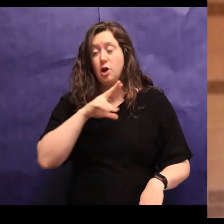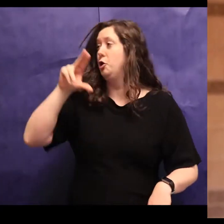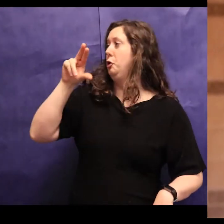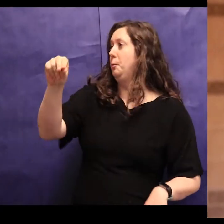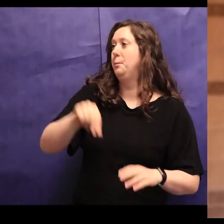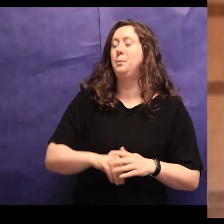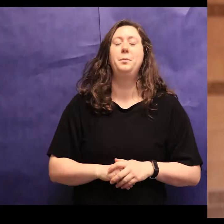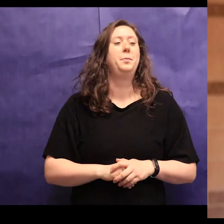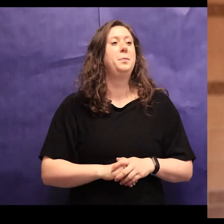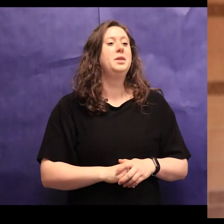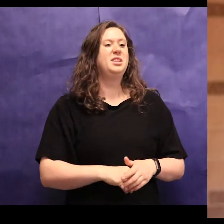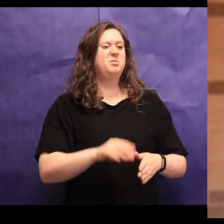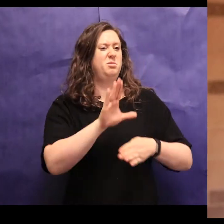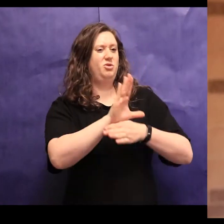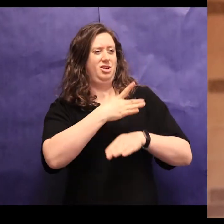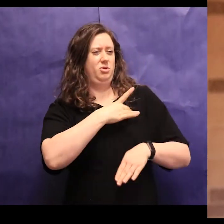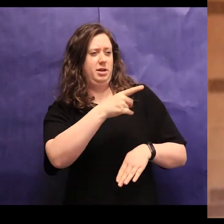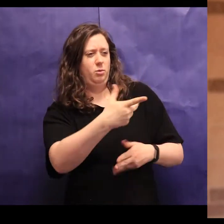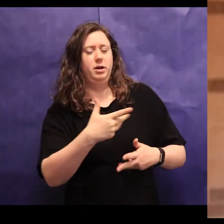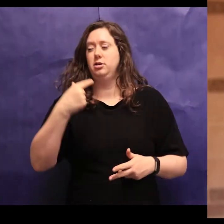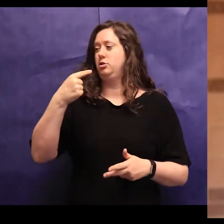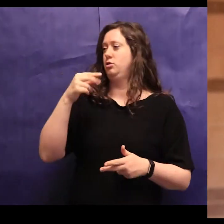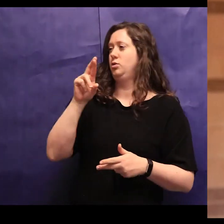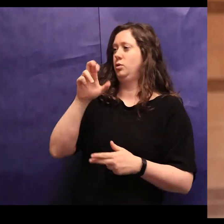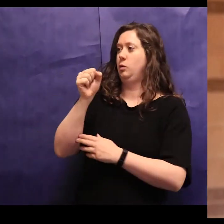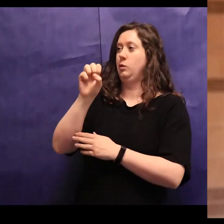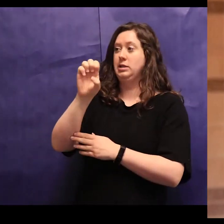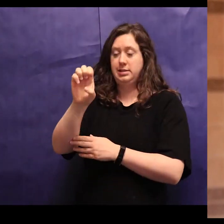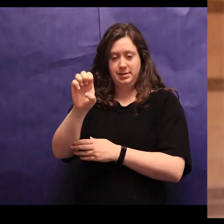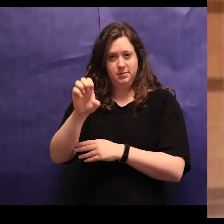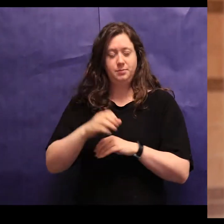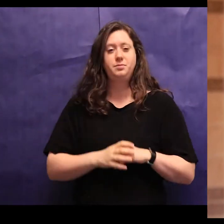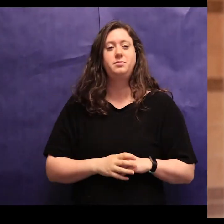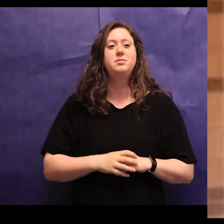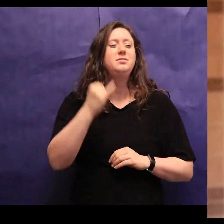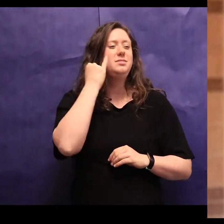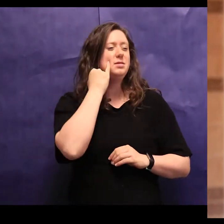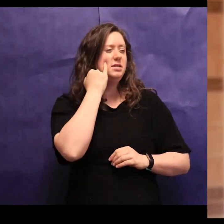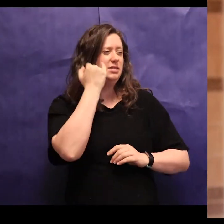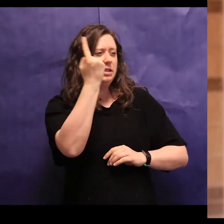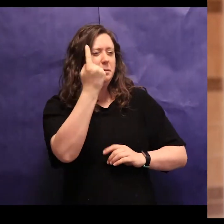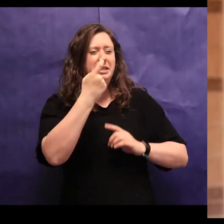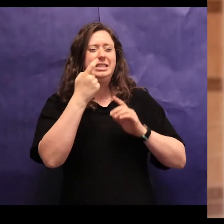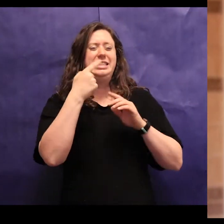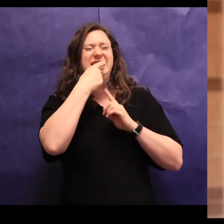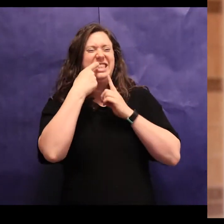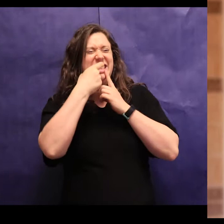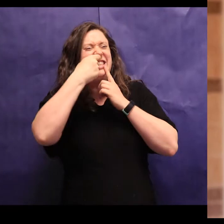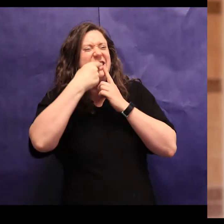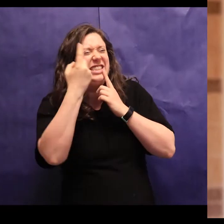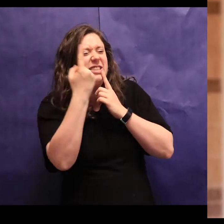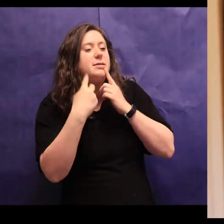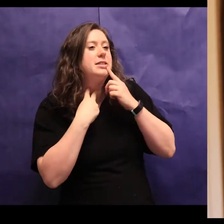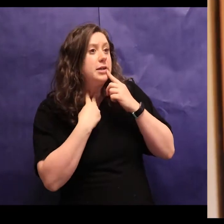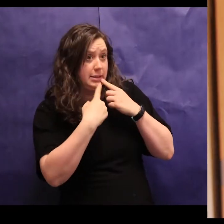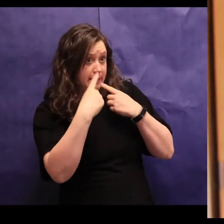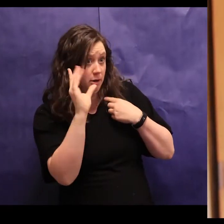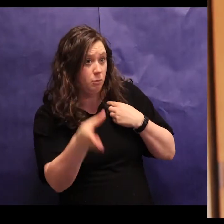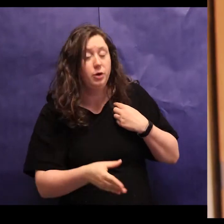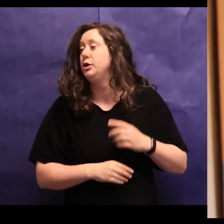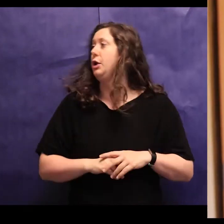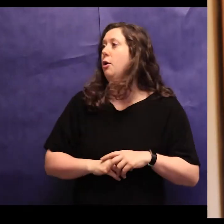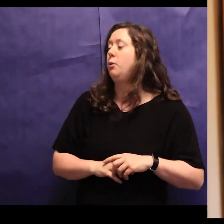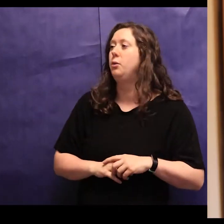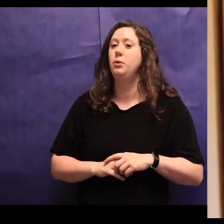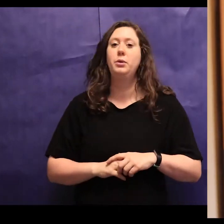What classic movie do you like? Grease. If someone had something stuck between the teeth, would you tell them? No. What